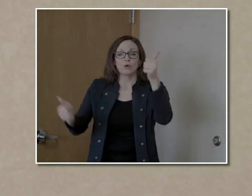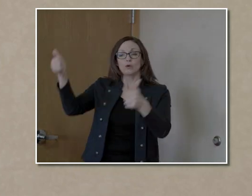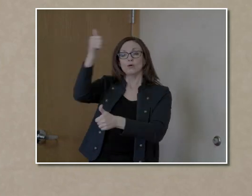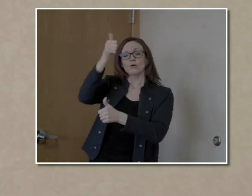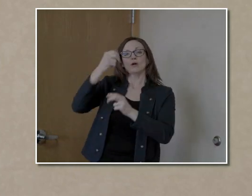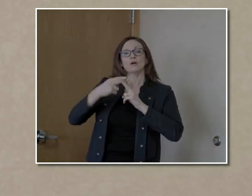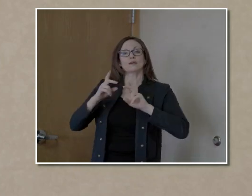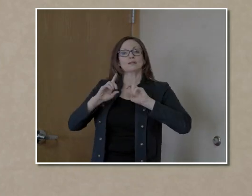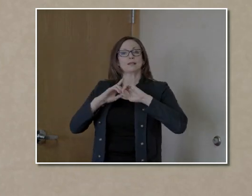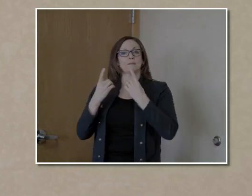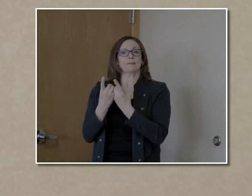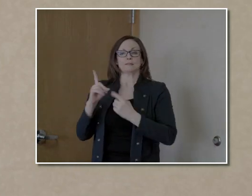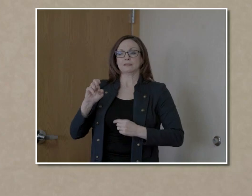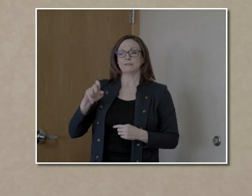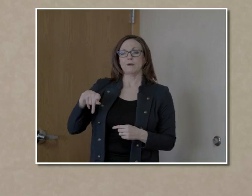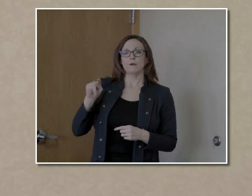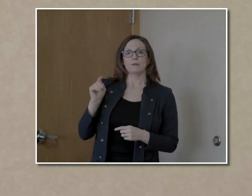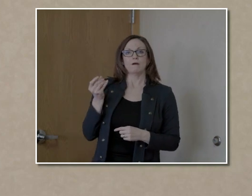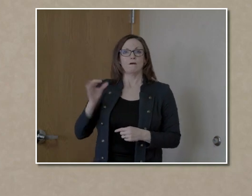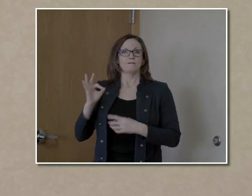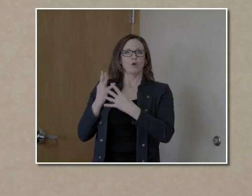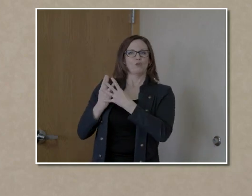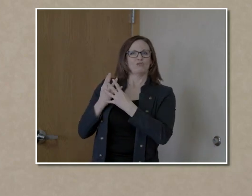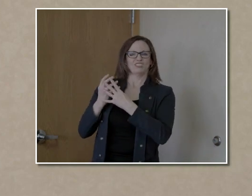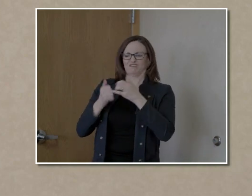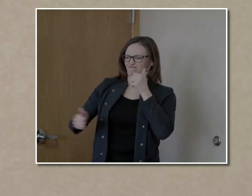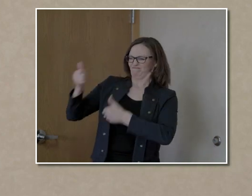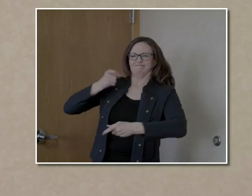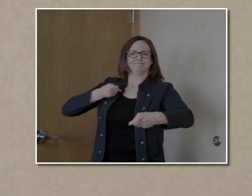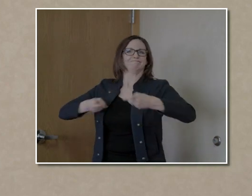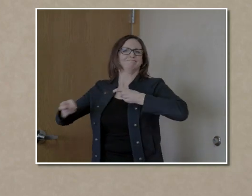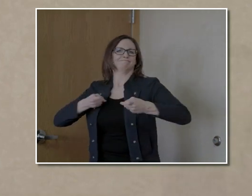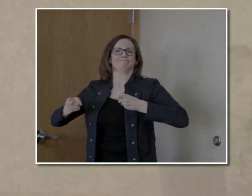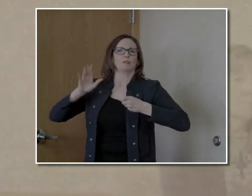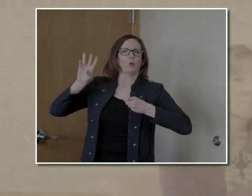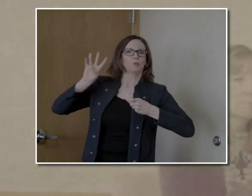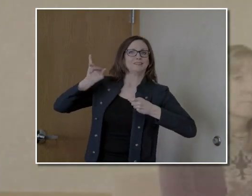We'll next go to Adam Duxter with CBS Channel 3.